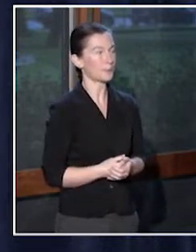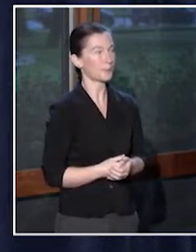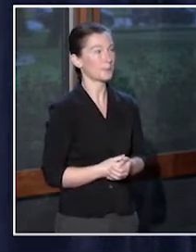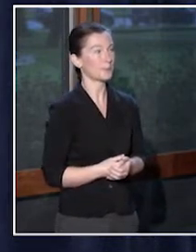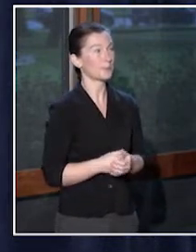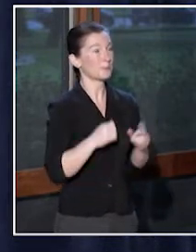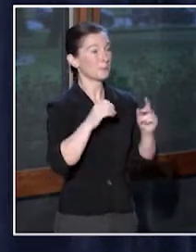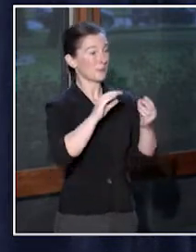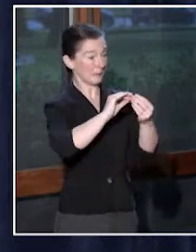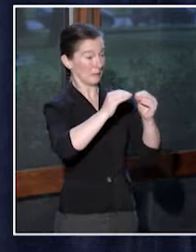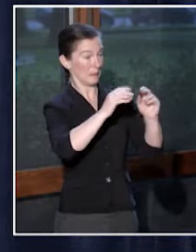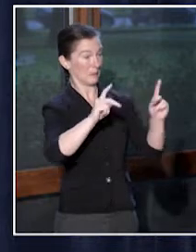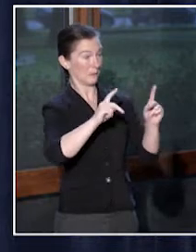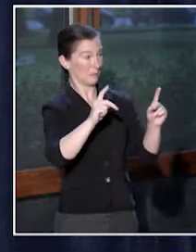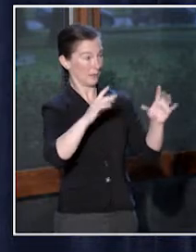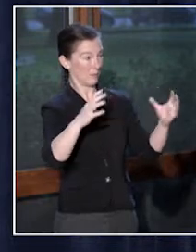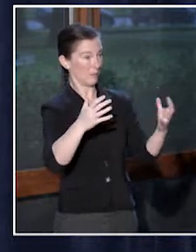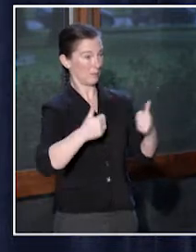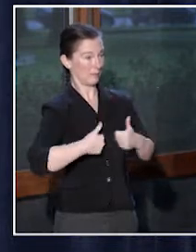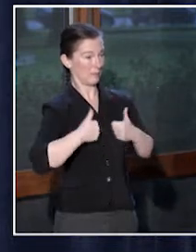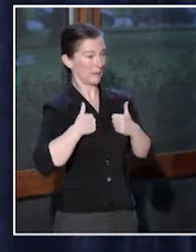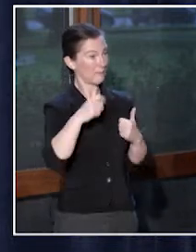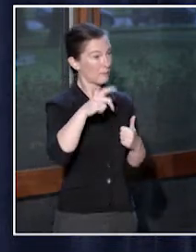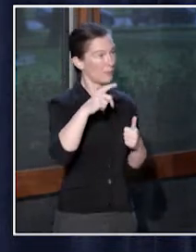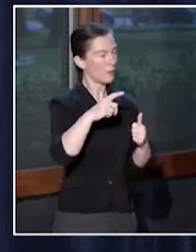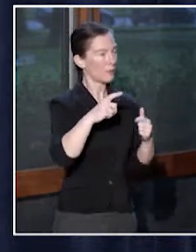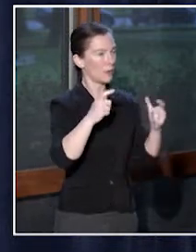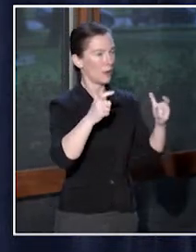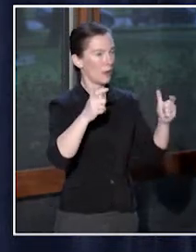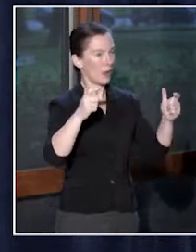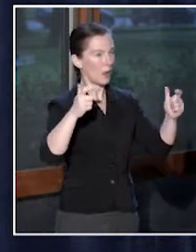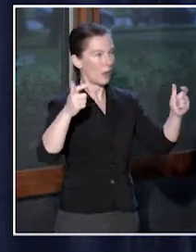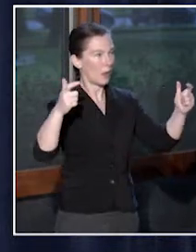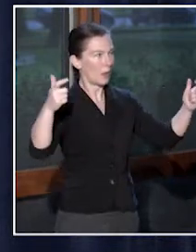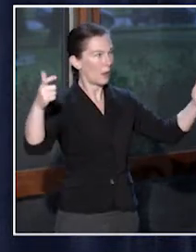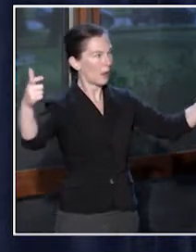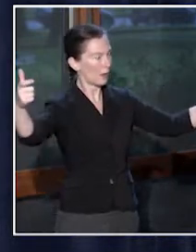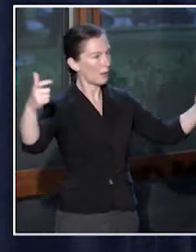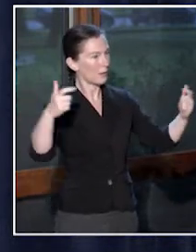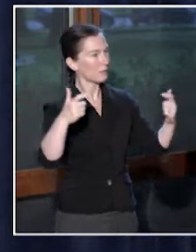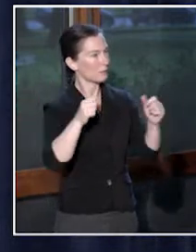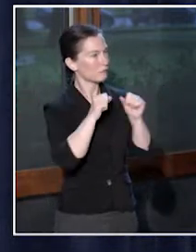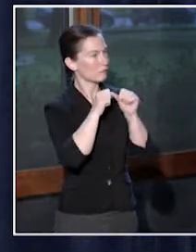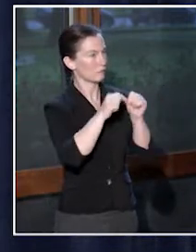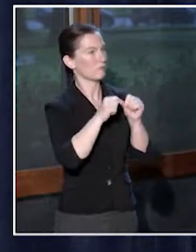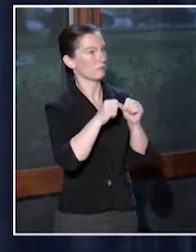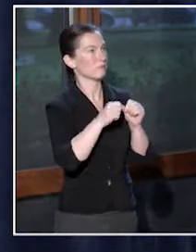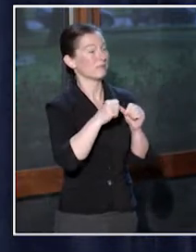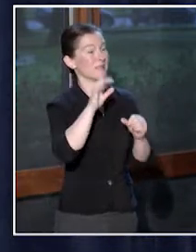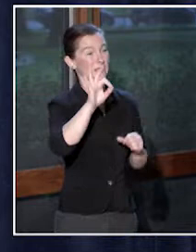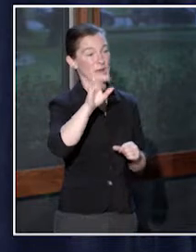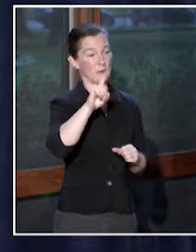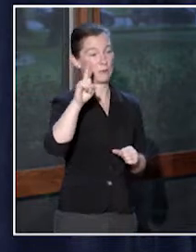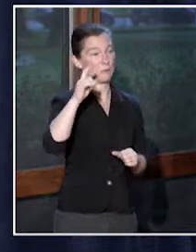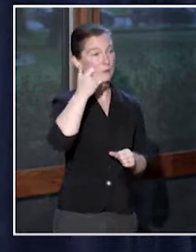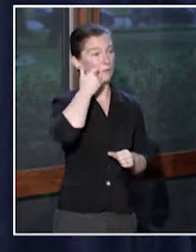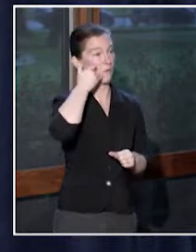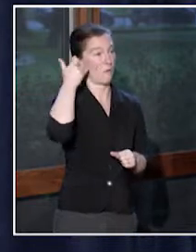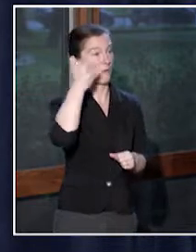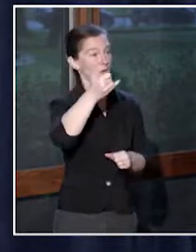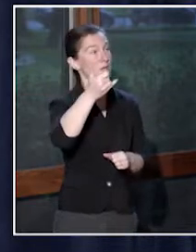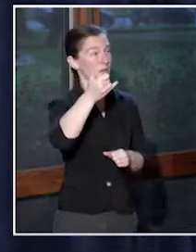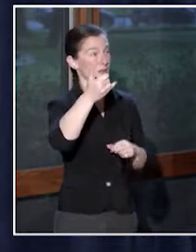city continues to increase, and the number of calls to 911 directed to the police bureau have